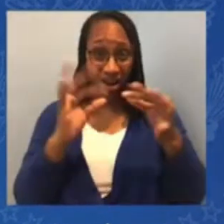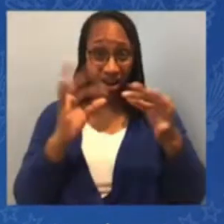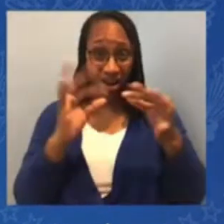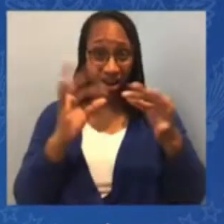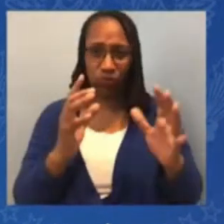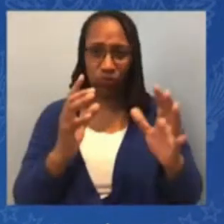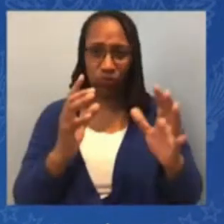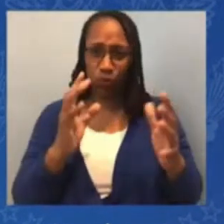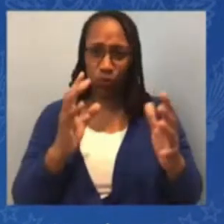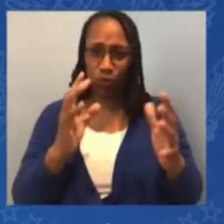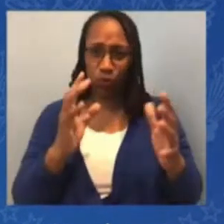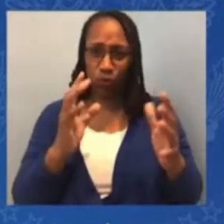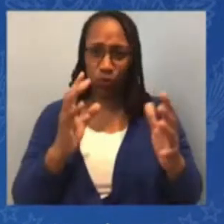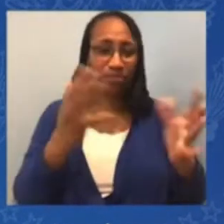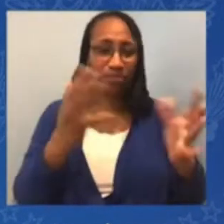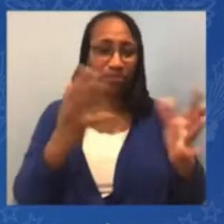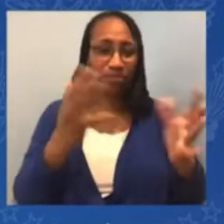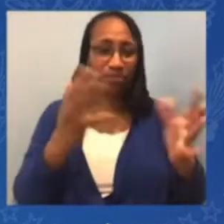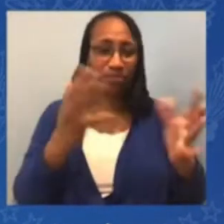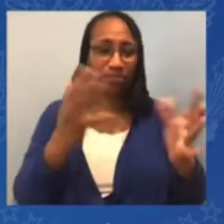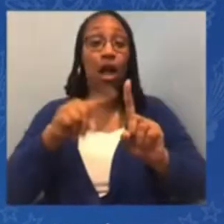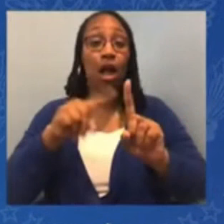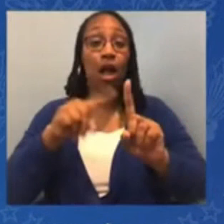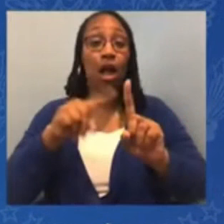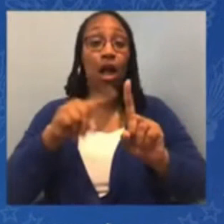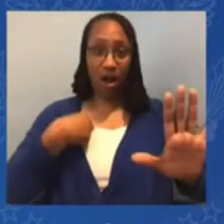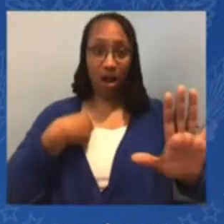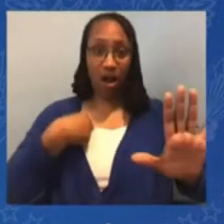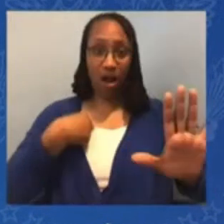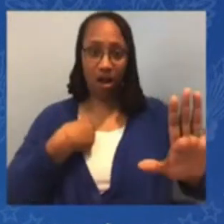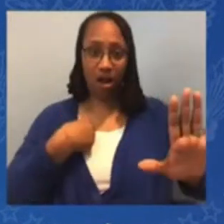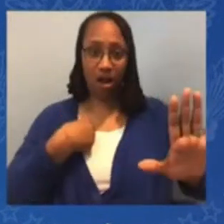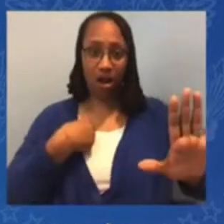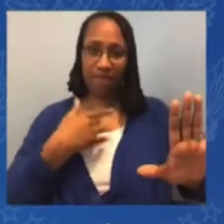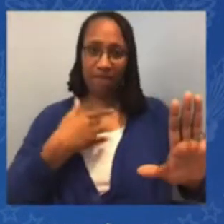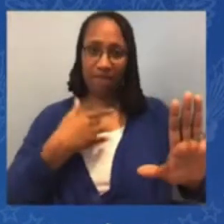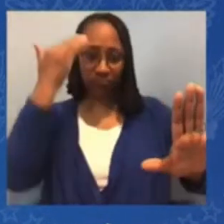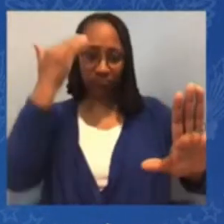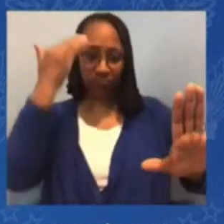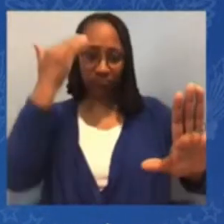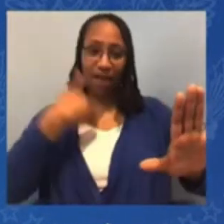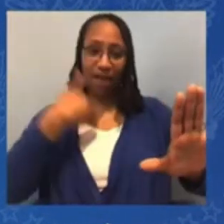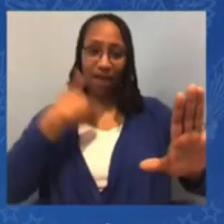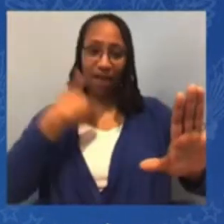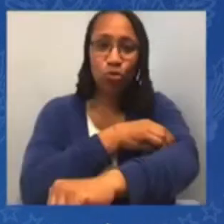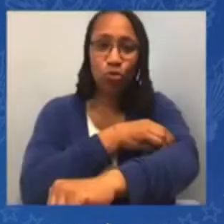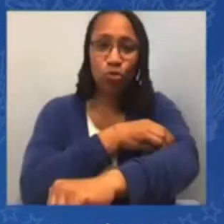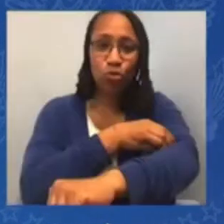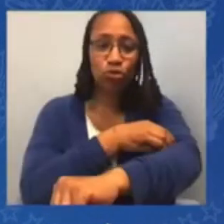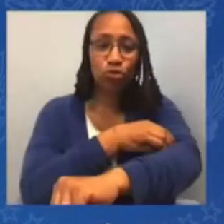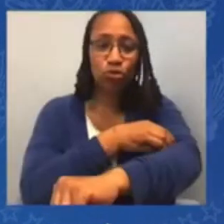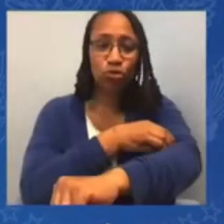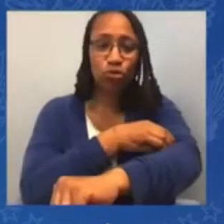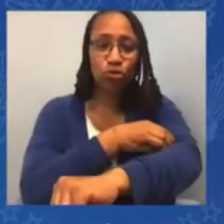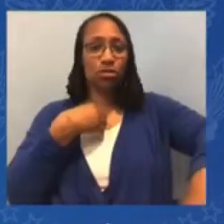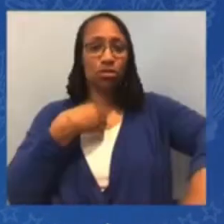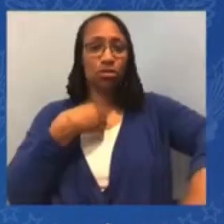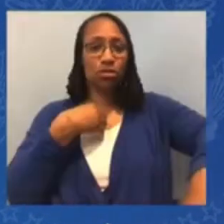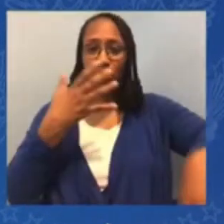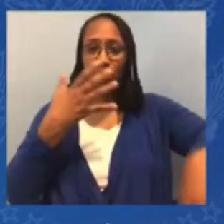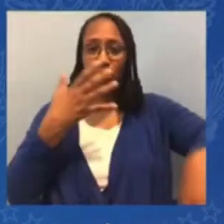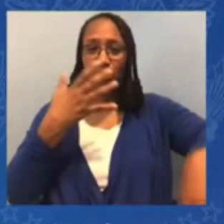the biggest committees, judiciary, foreign policy, et cetera. But I didn't know